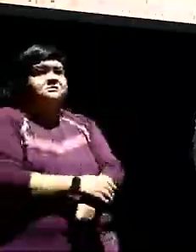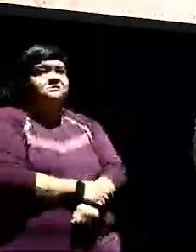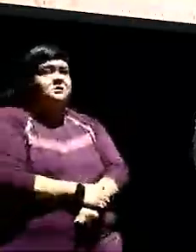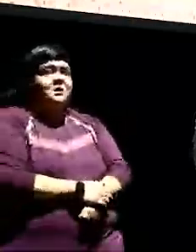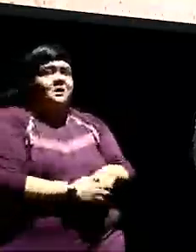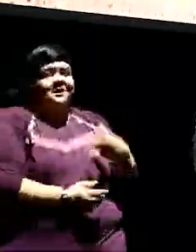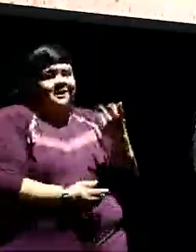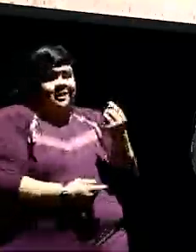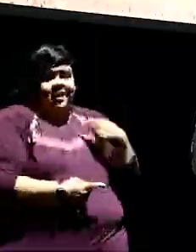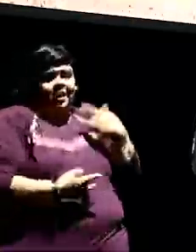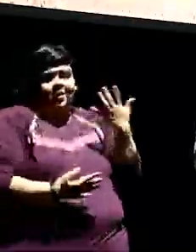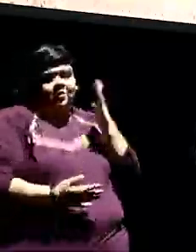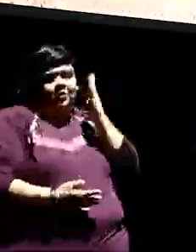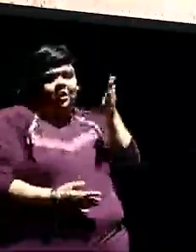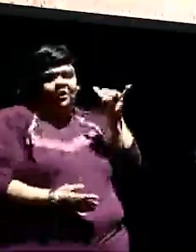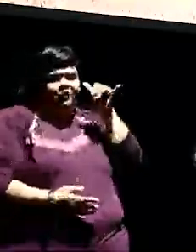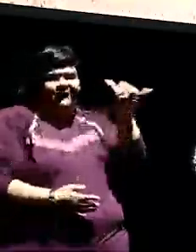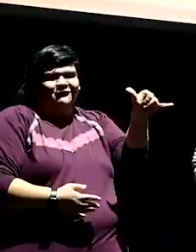forever changing.